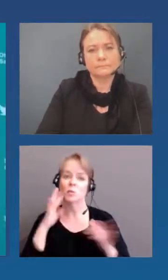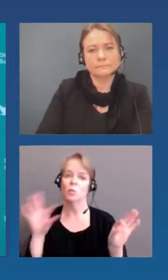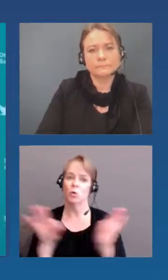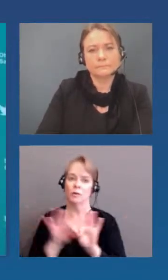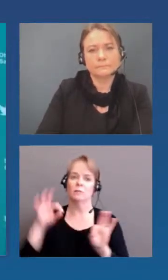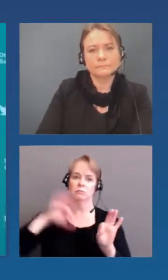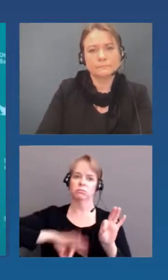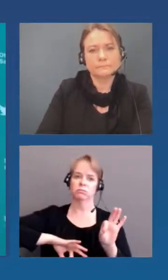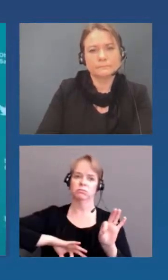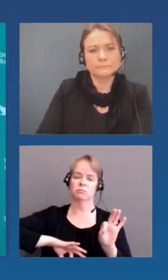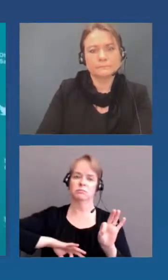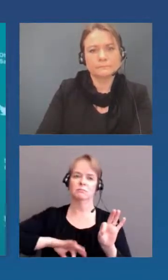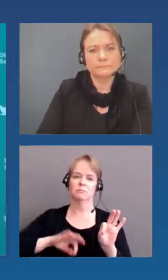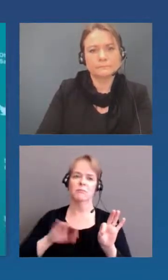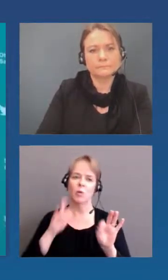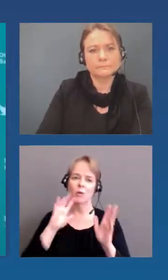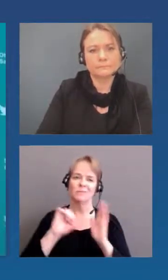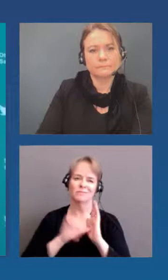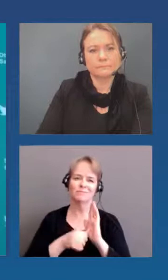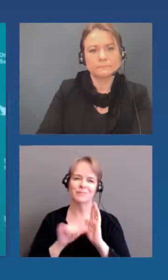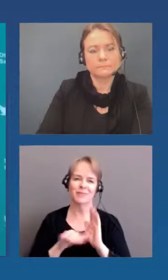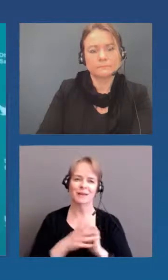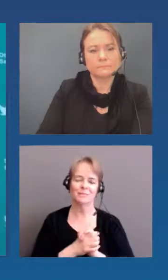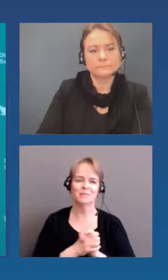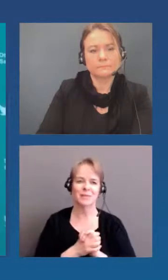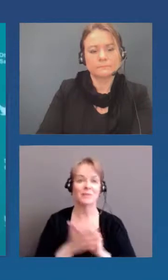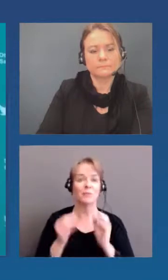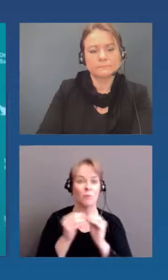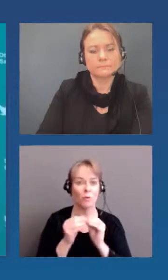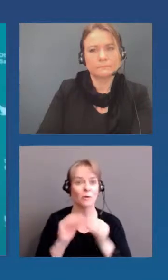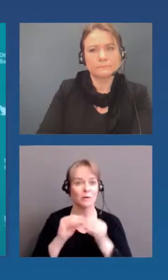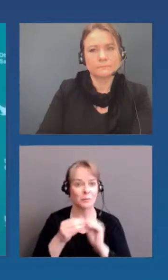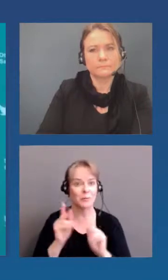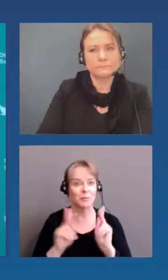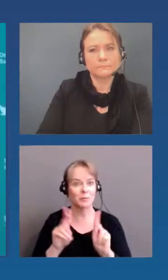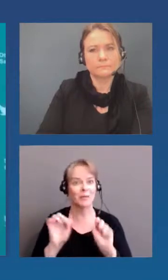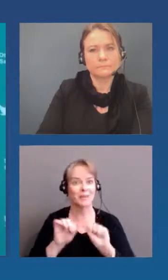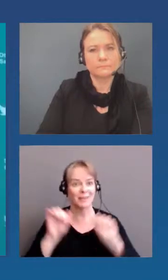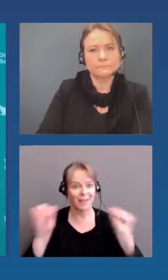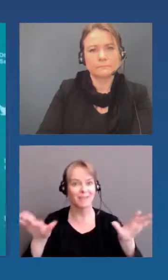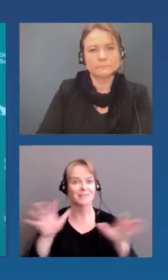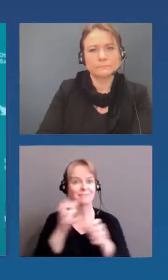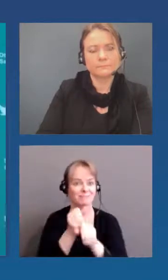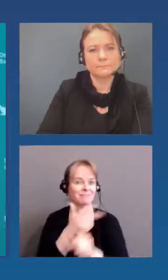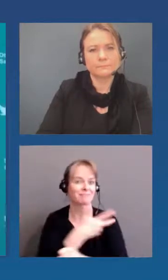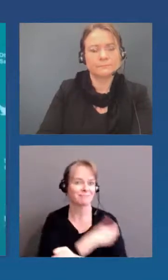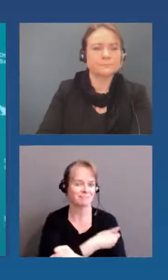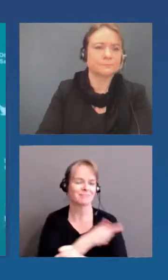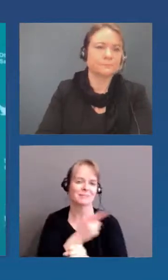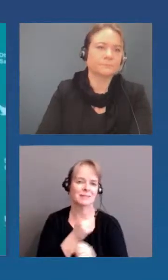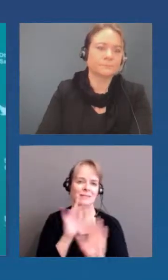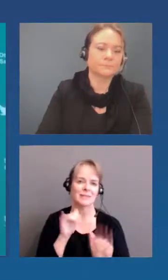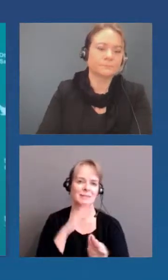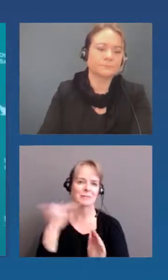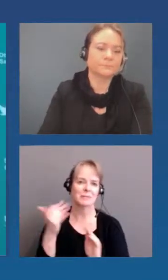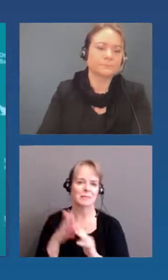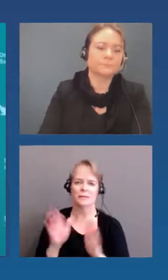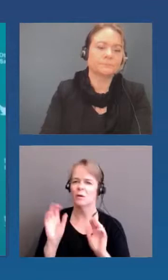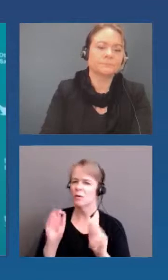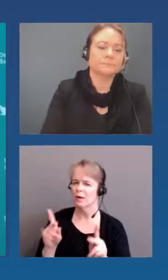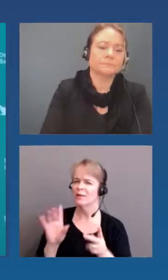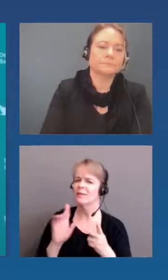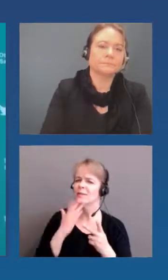Thanks so much. And is it just, this is kind of more of a clarification, but is it just those healthcare workers in the